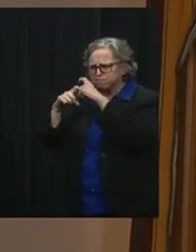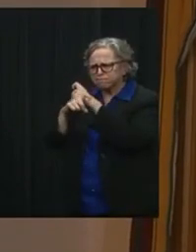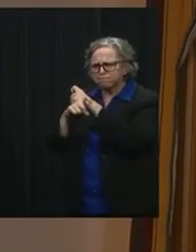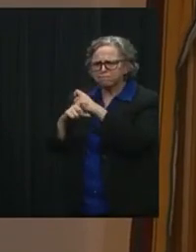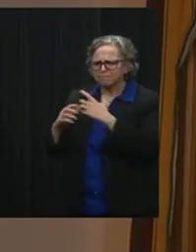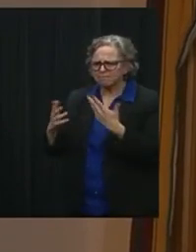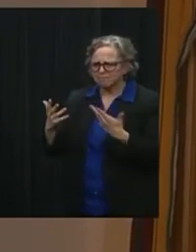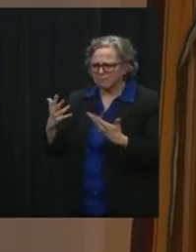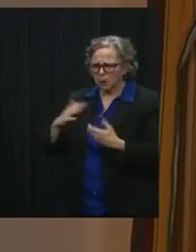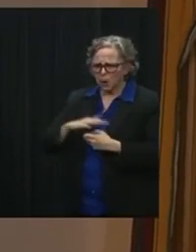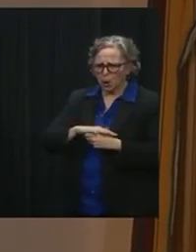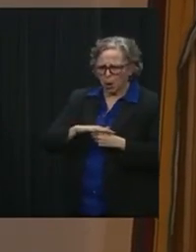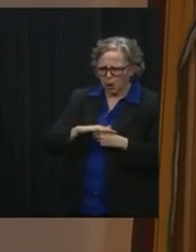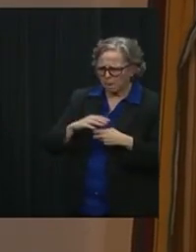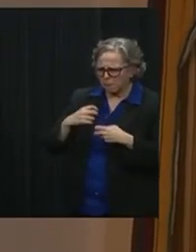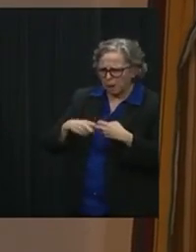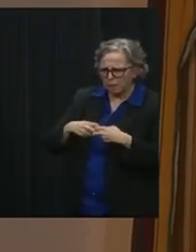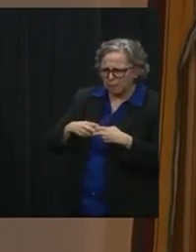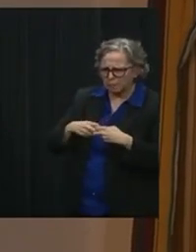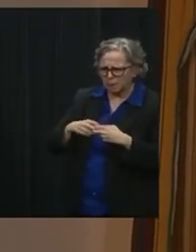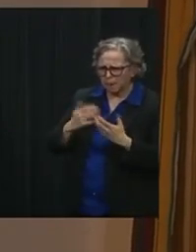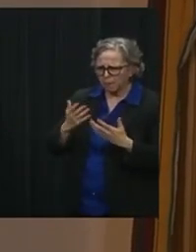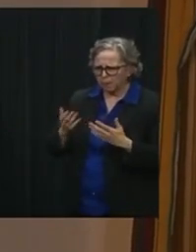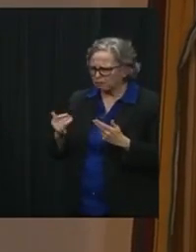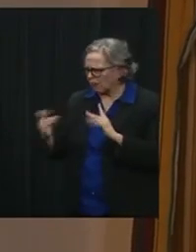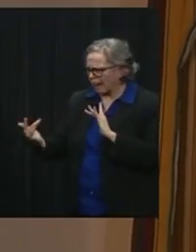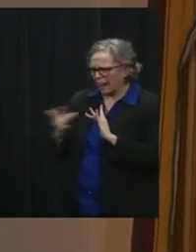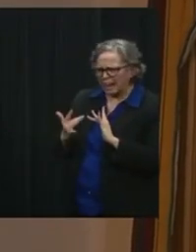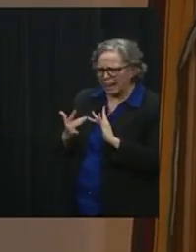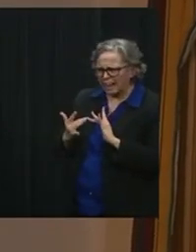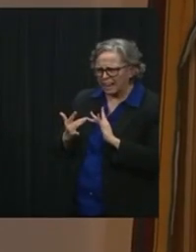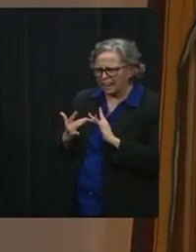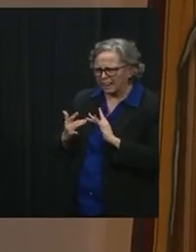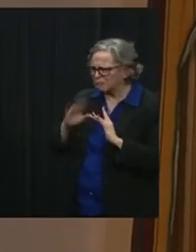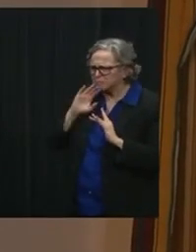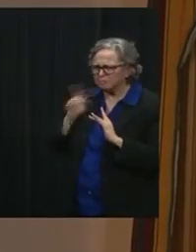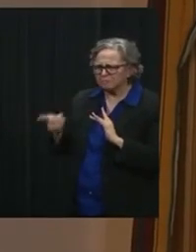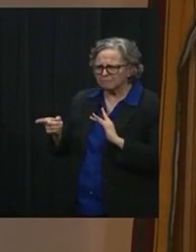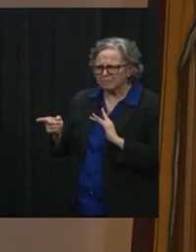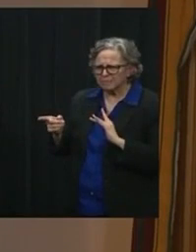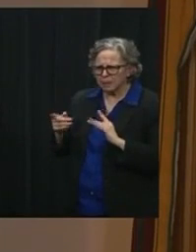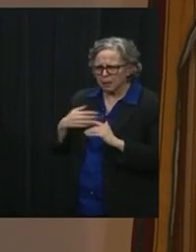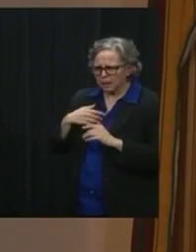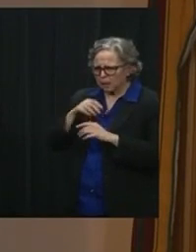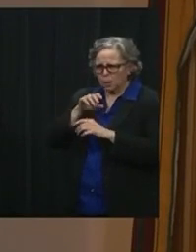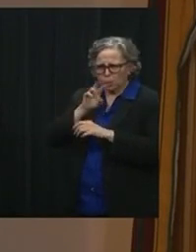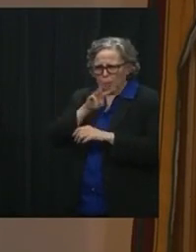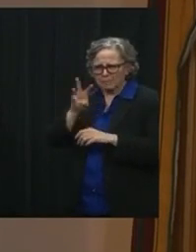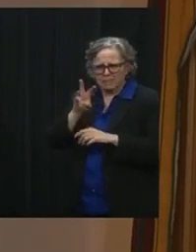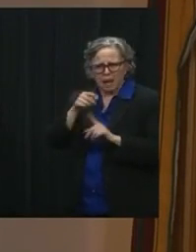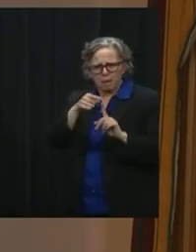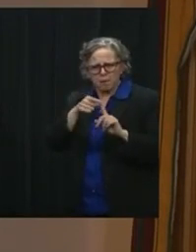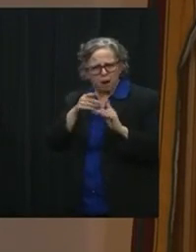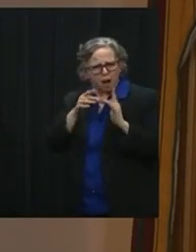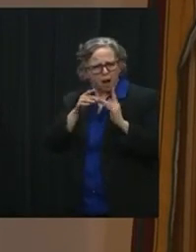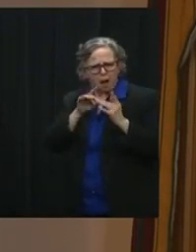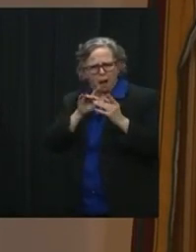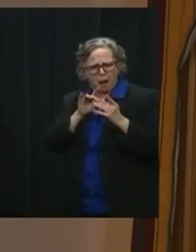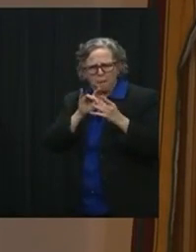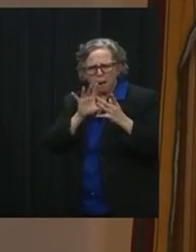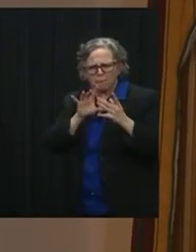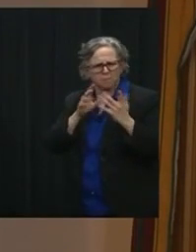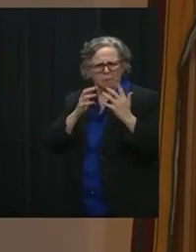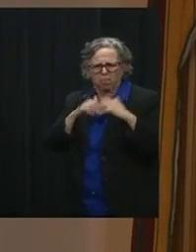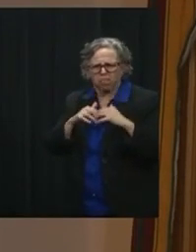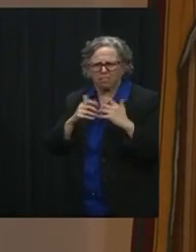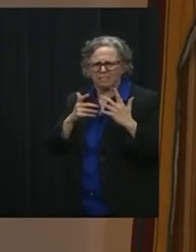level perhaps where the person is connecting in. We have problems at the site where the website is but the team